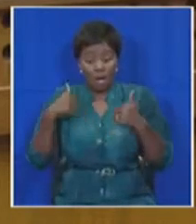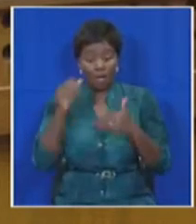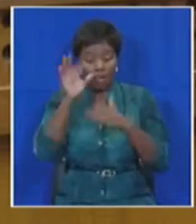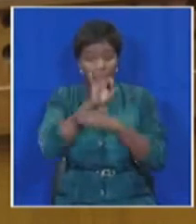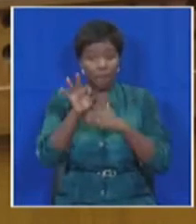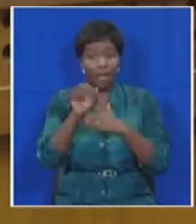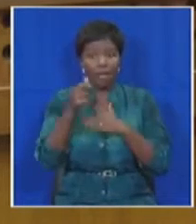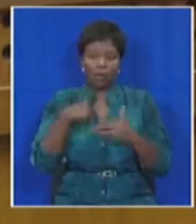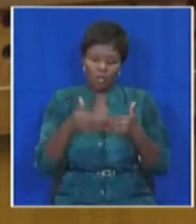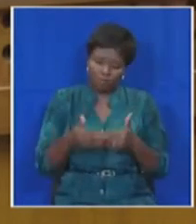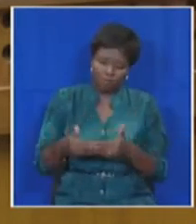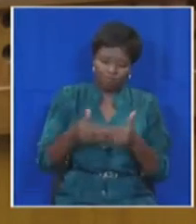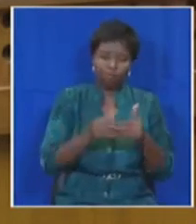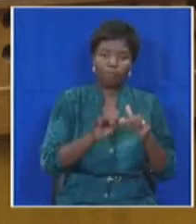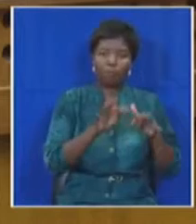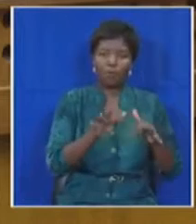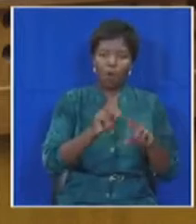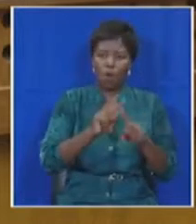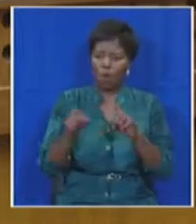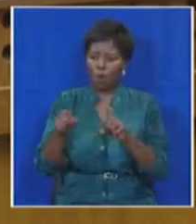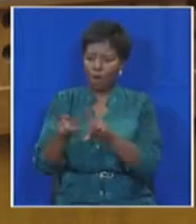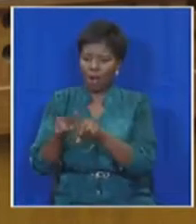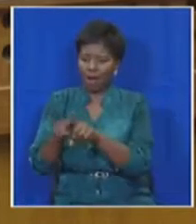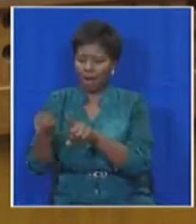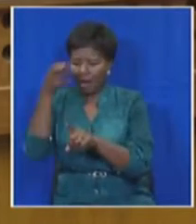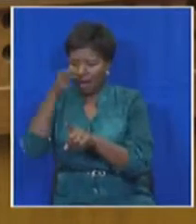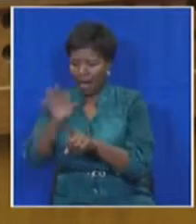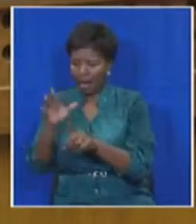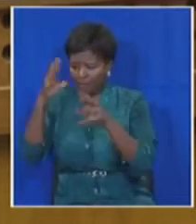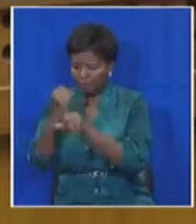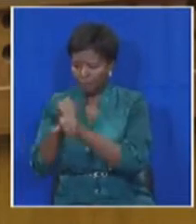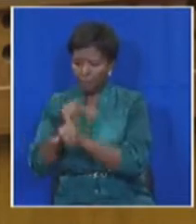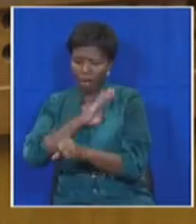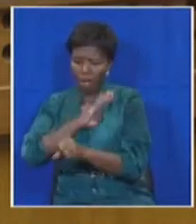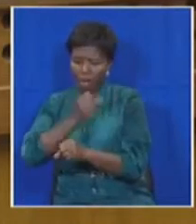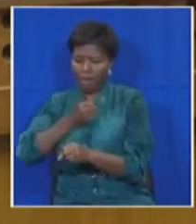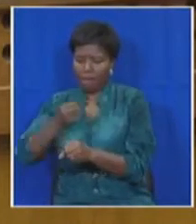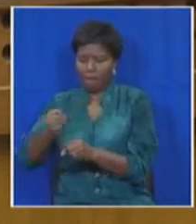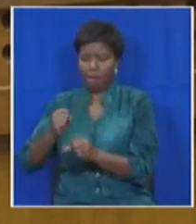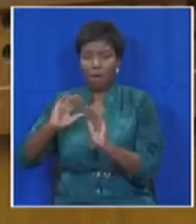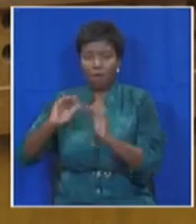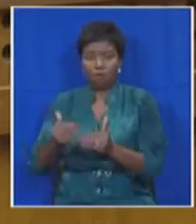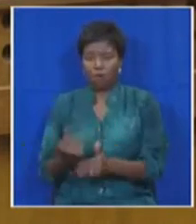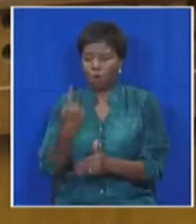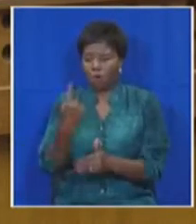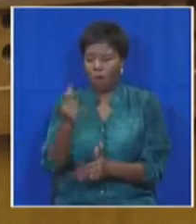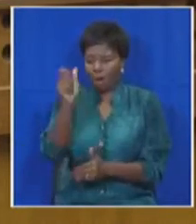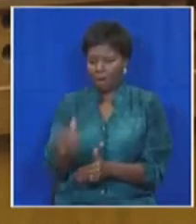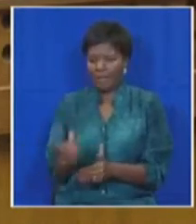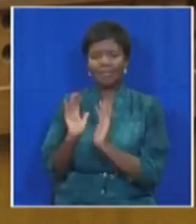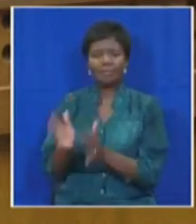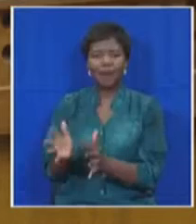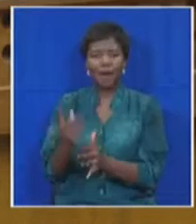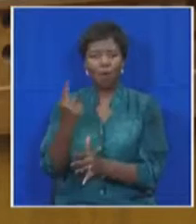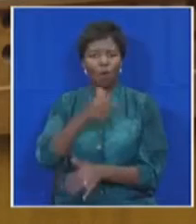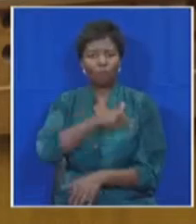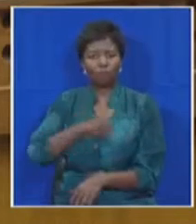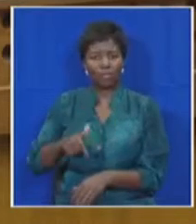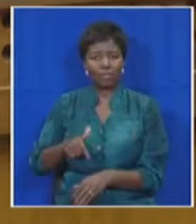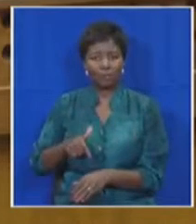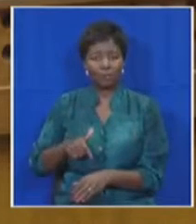that militarizes our parliament, not one that deploys the army to protect one president. We will